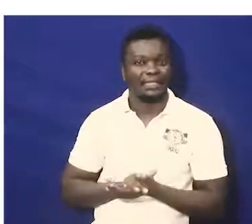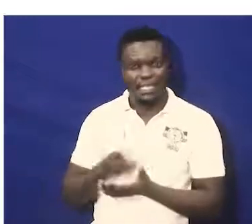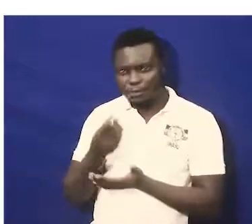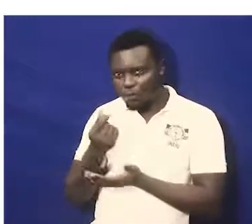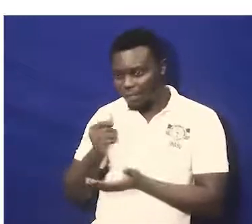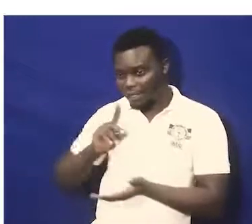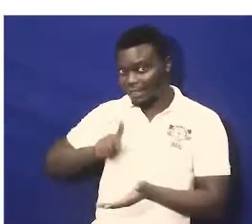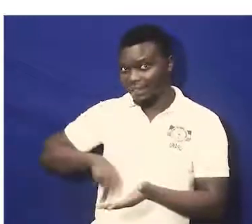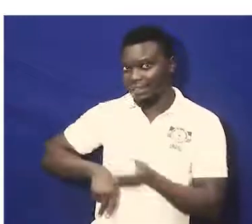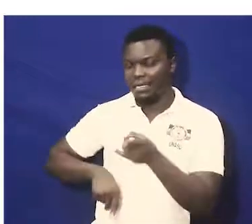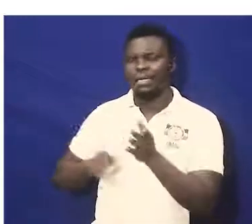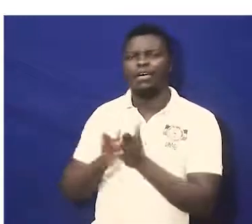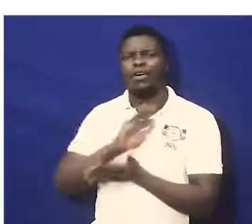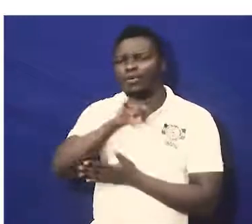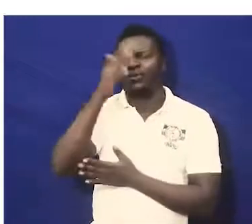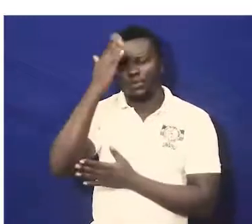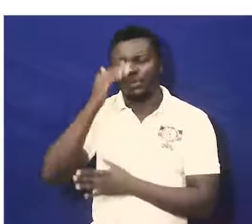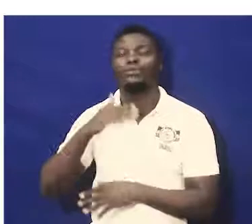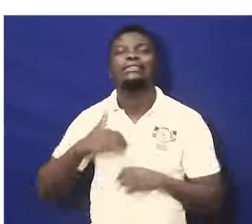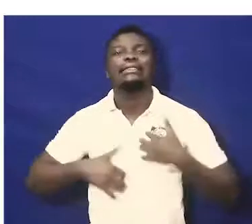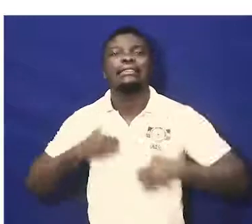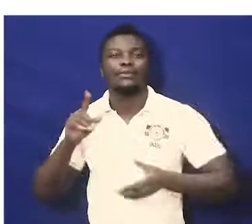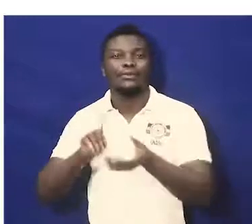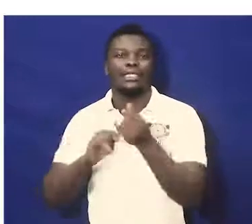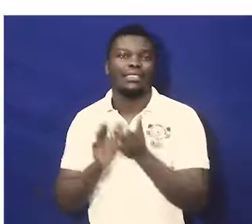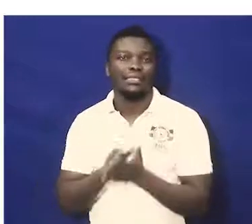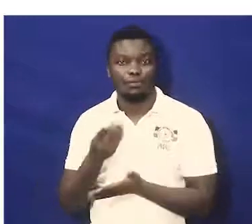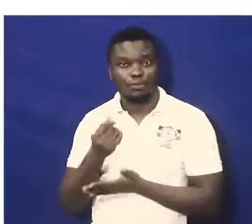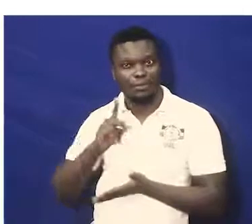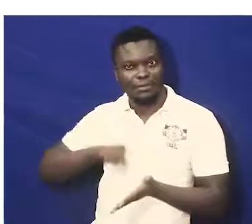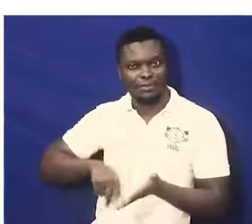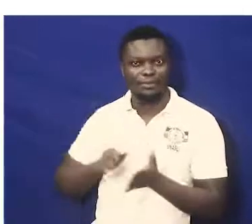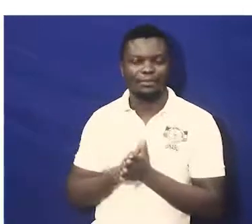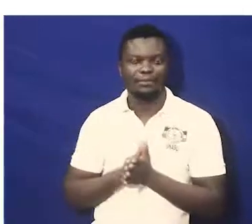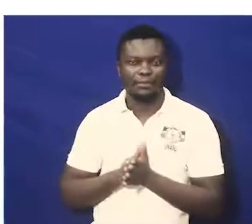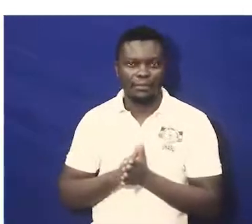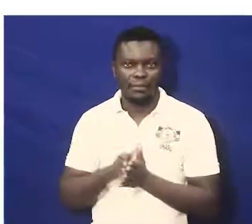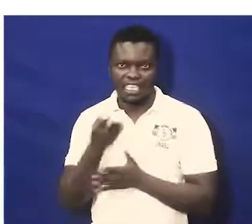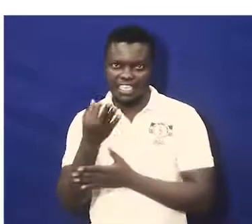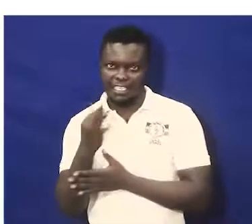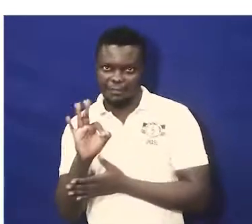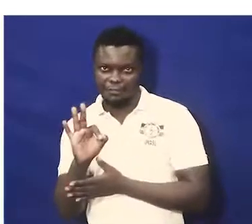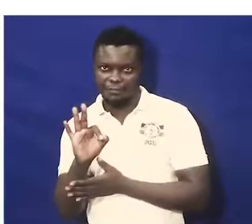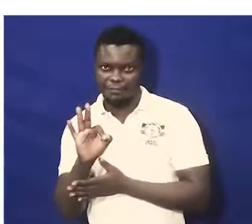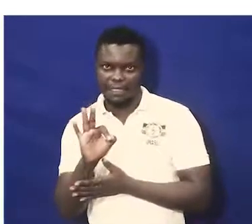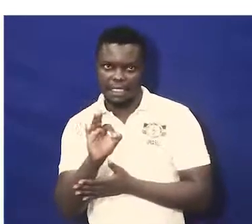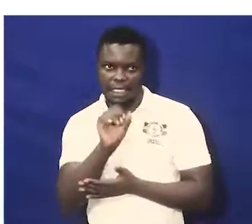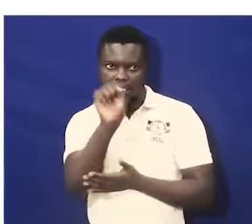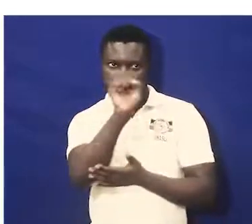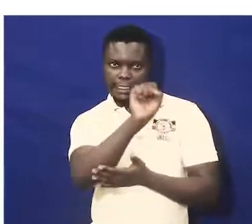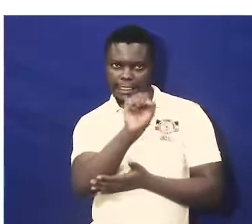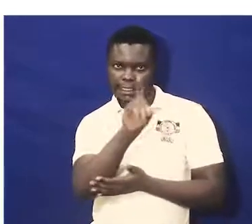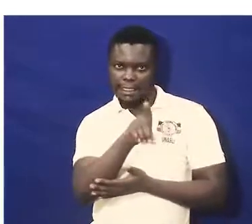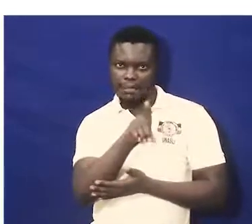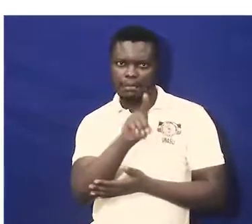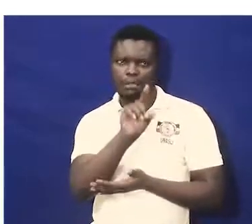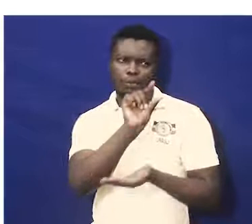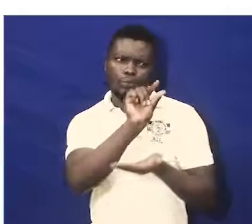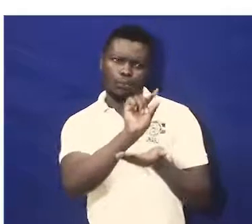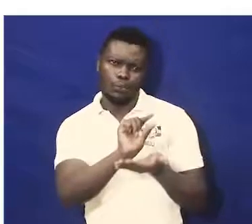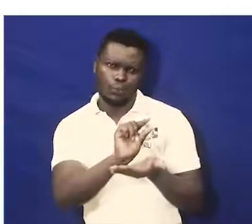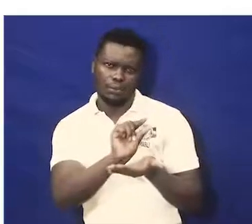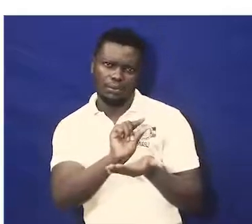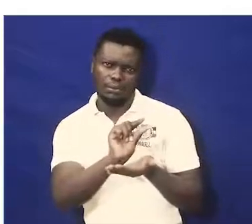And all of us want profits. And when the selling price is less than the